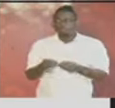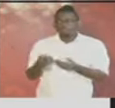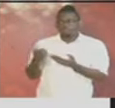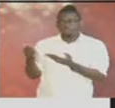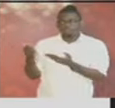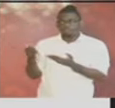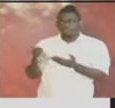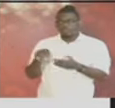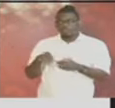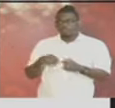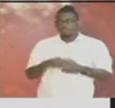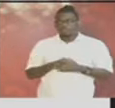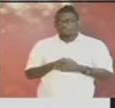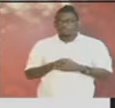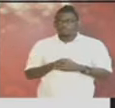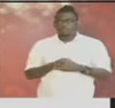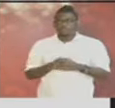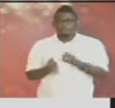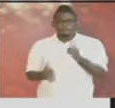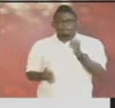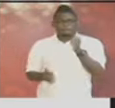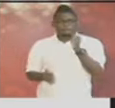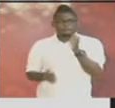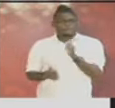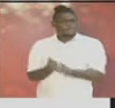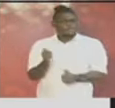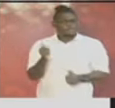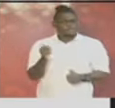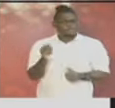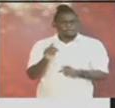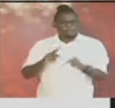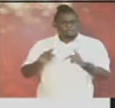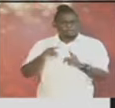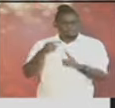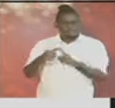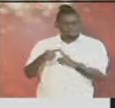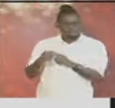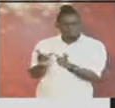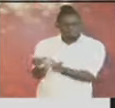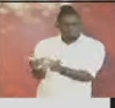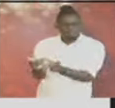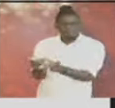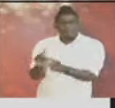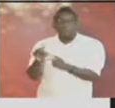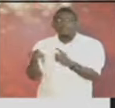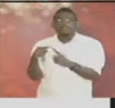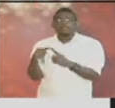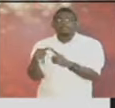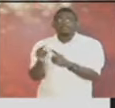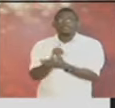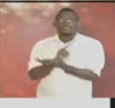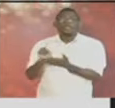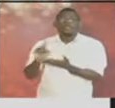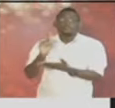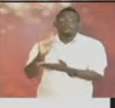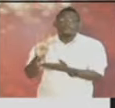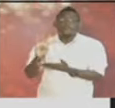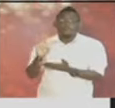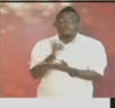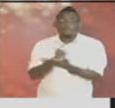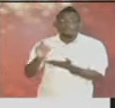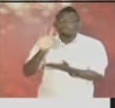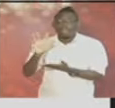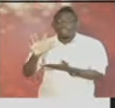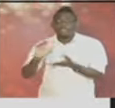cluster, and we see that the majority of clusters identified during epidemiological weeks 4 and 5, that is 24th of January to 6th of